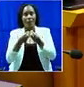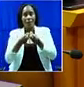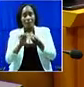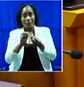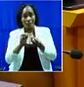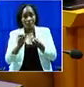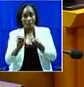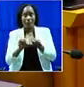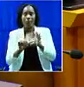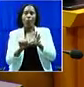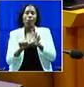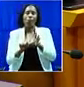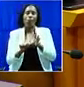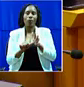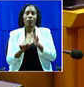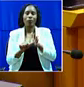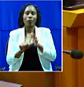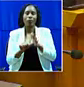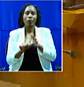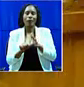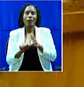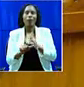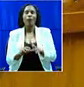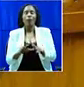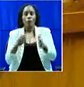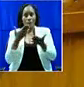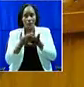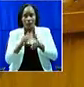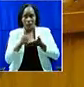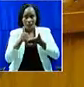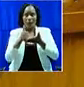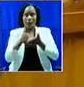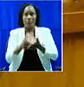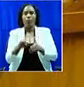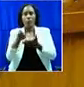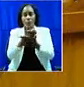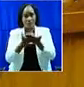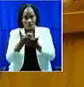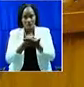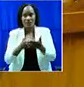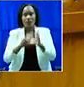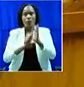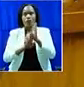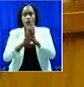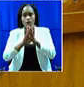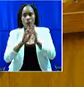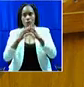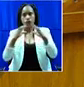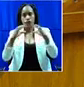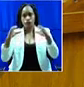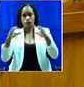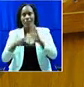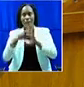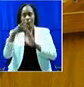are essential to effective and sustainable growth and development. As we implement this